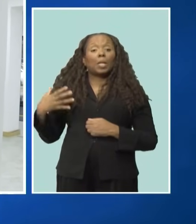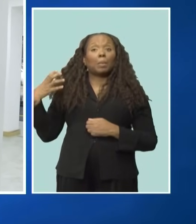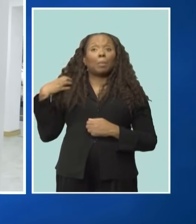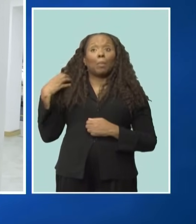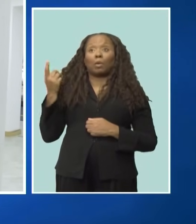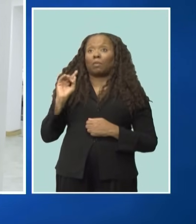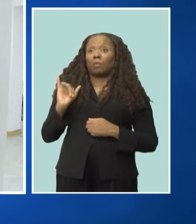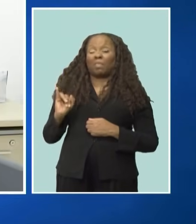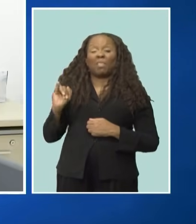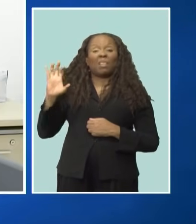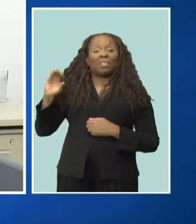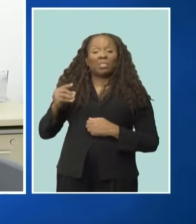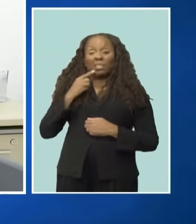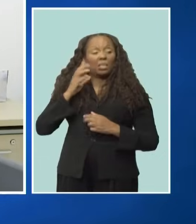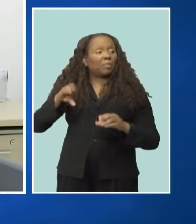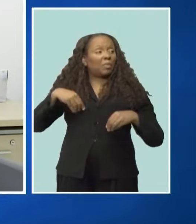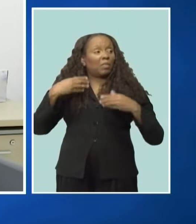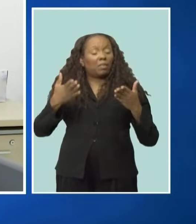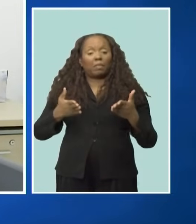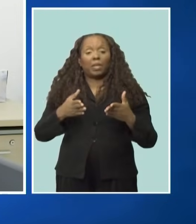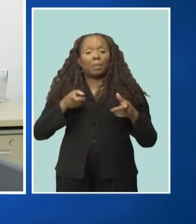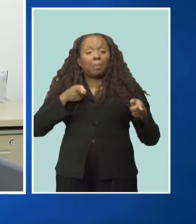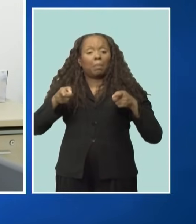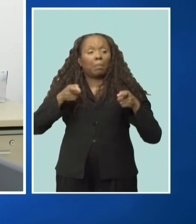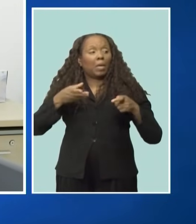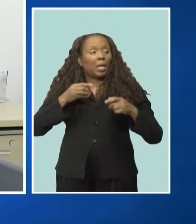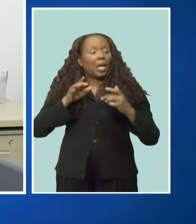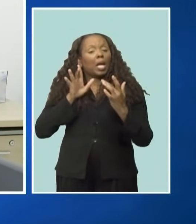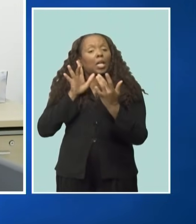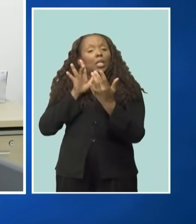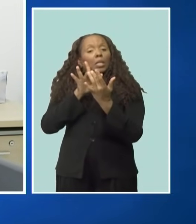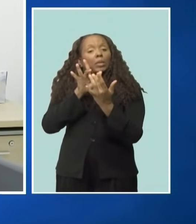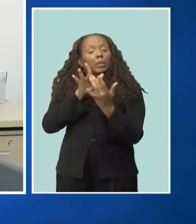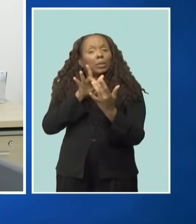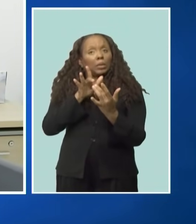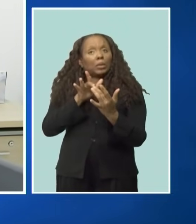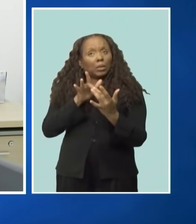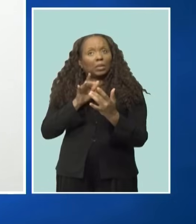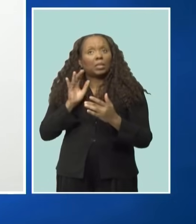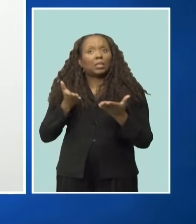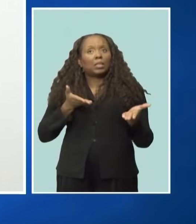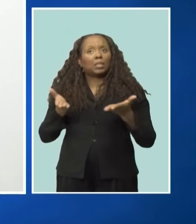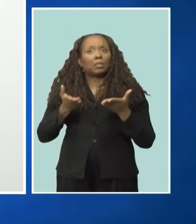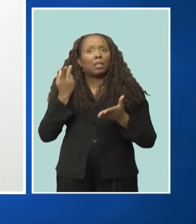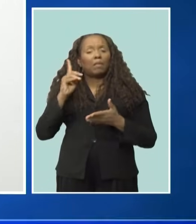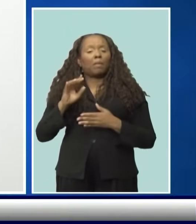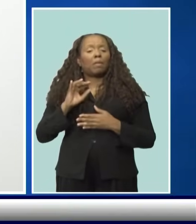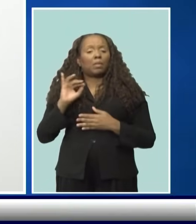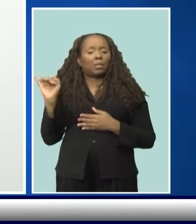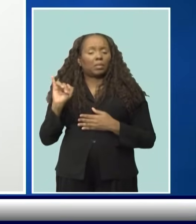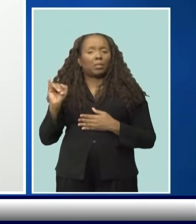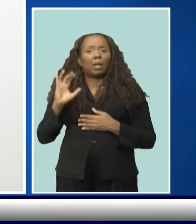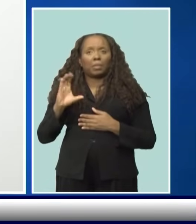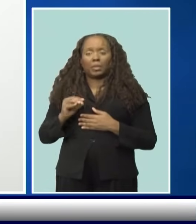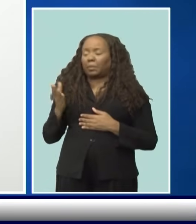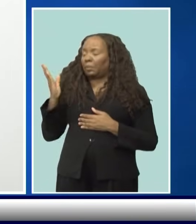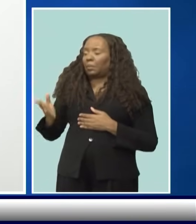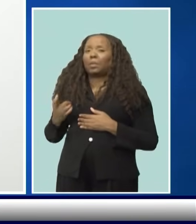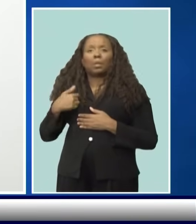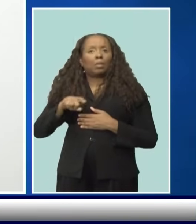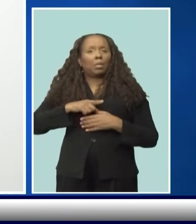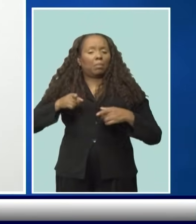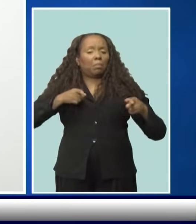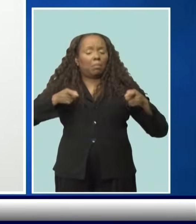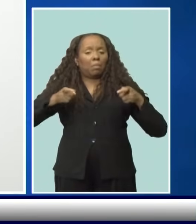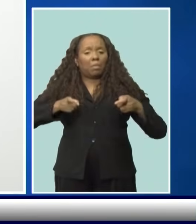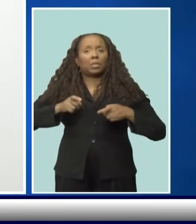provide management and consulting services for a wide range of insurance companies. We manage insurance companies, so there's a cadre